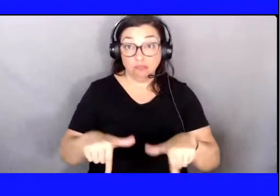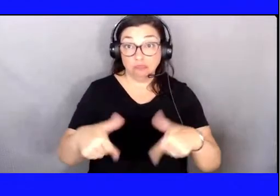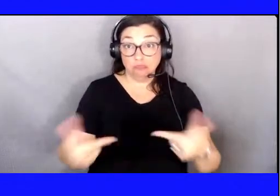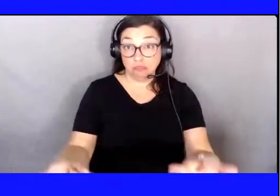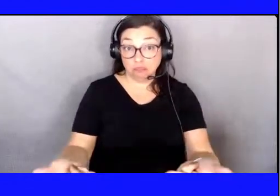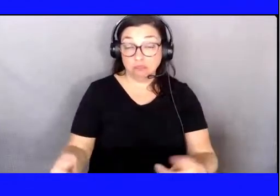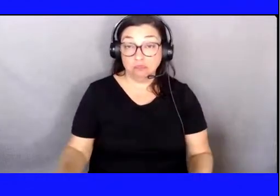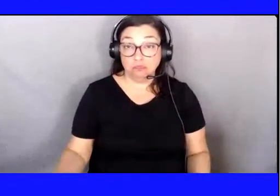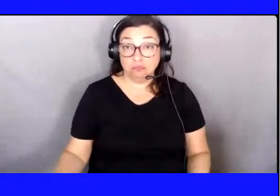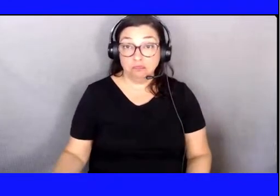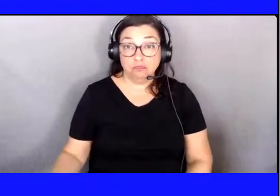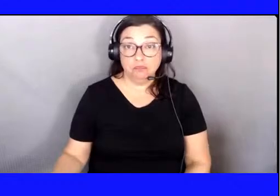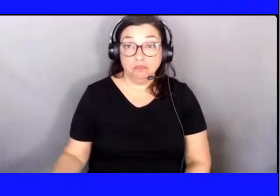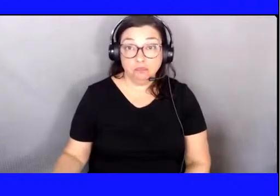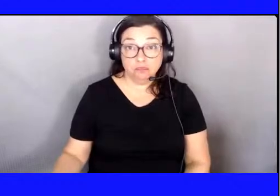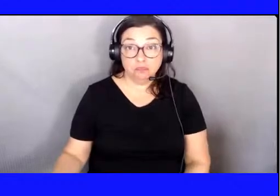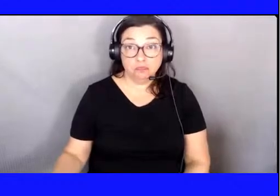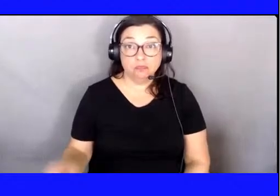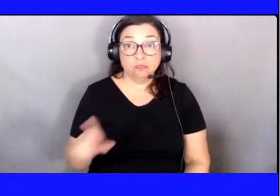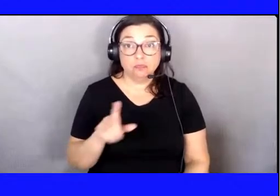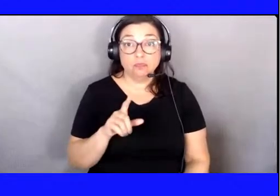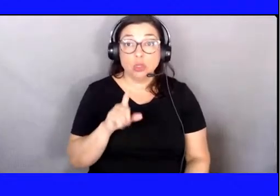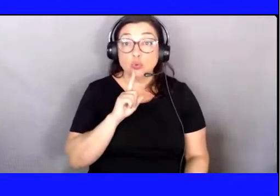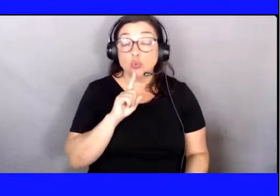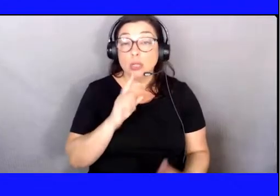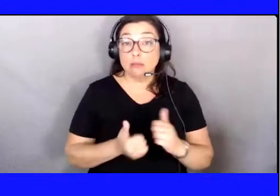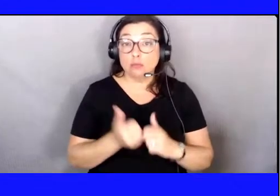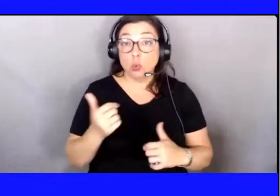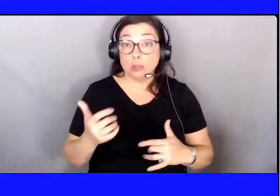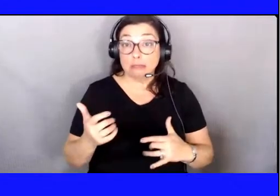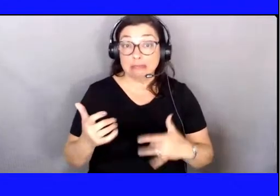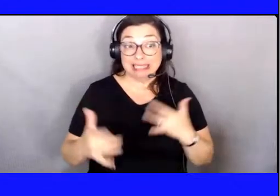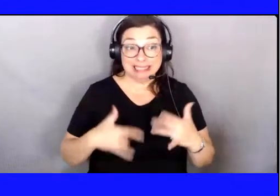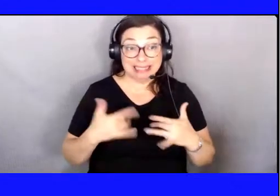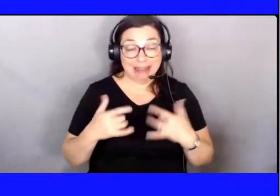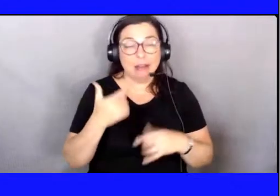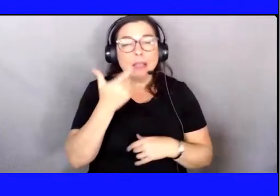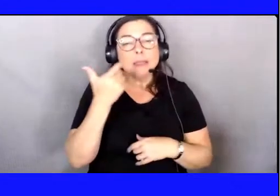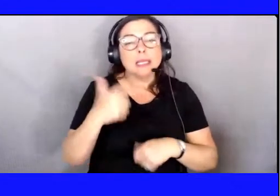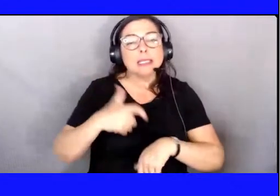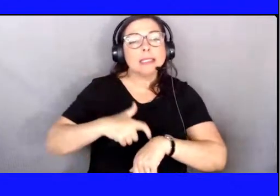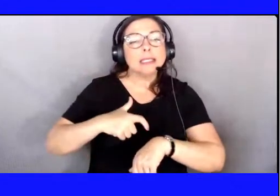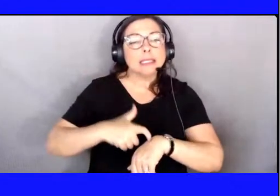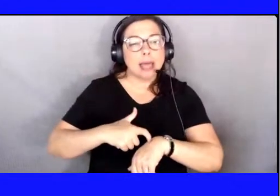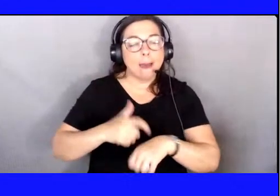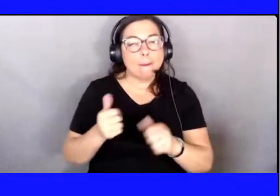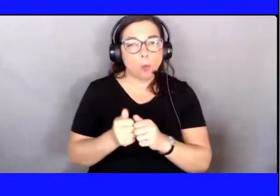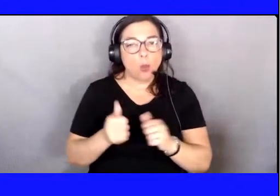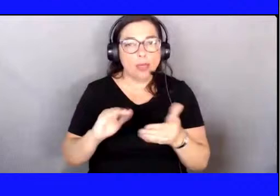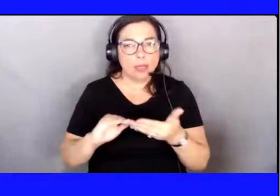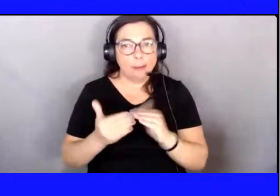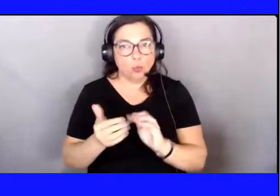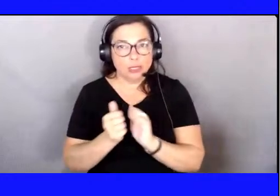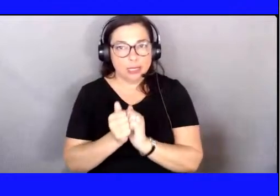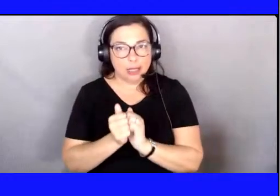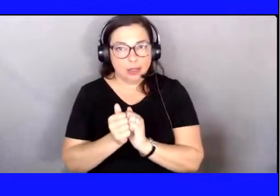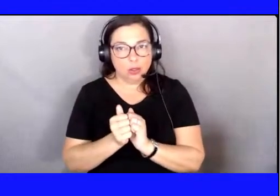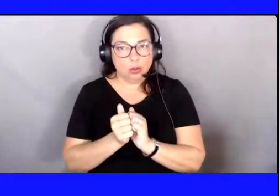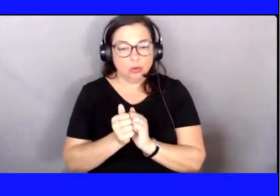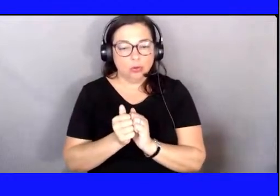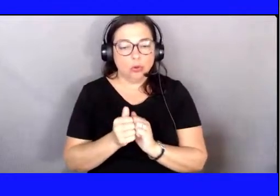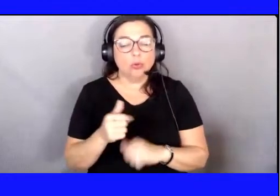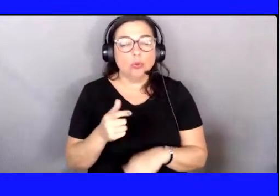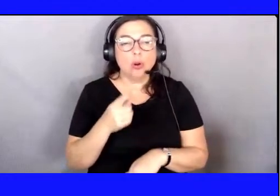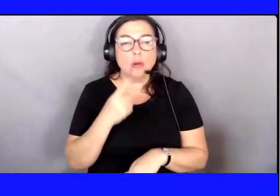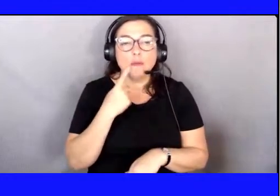that open space even more exciting to us and to myself personally is the amount of time we spent with the community, particularly Community